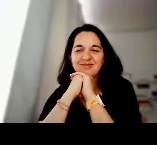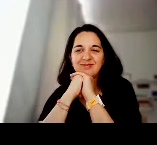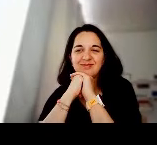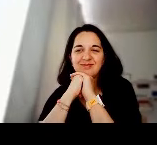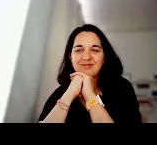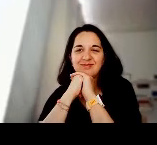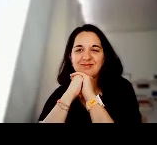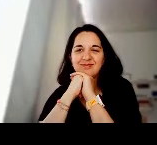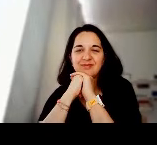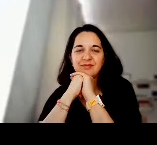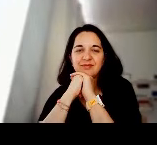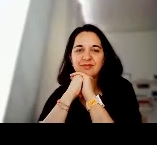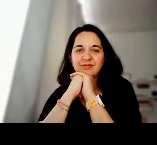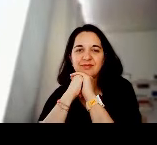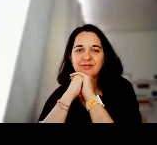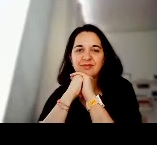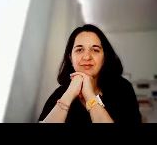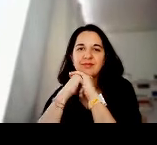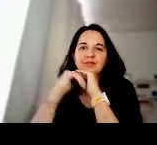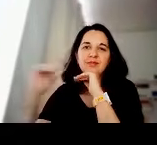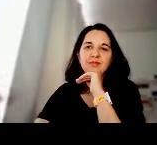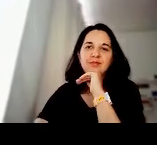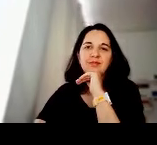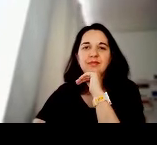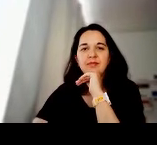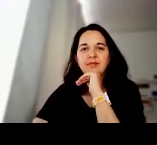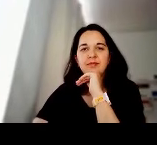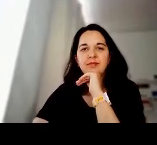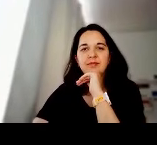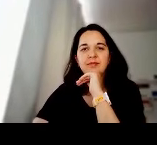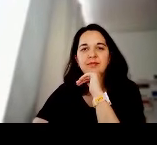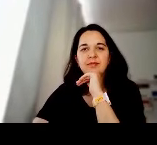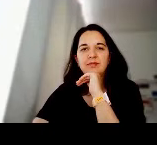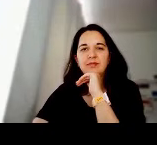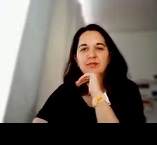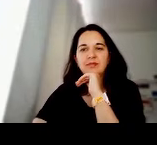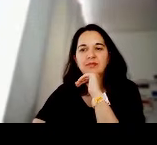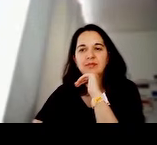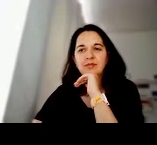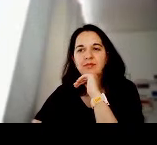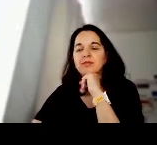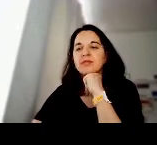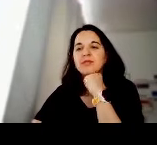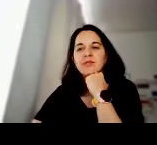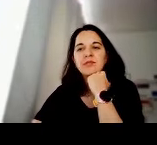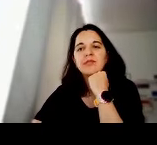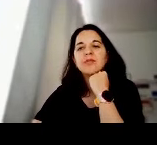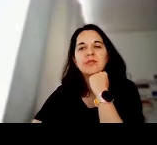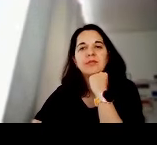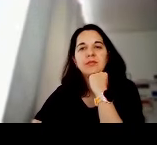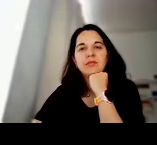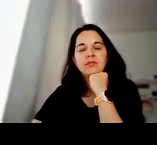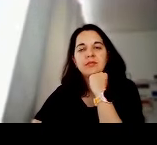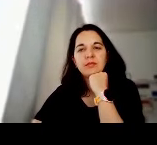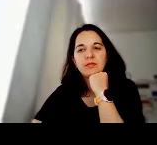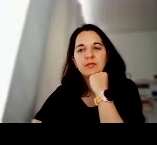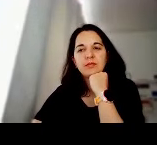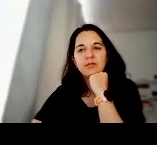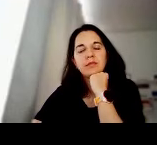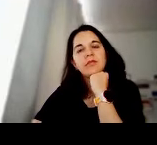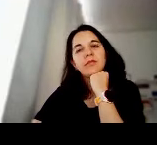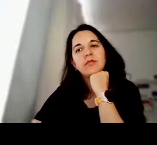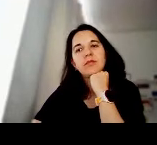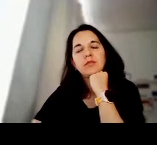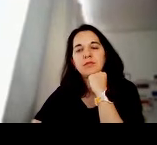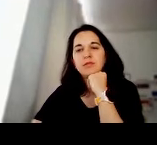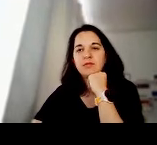job that involves research teaching at the university. I joined the university 2 years ago. Before that, I worked for